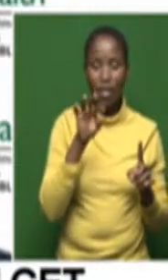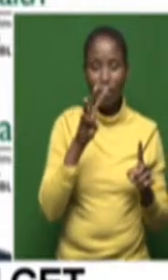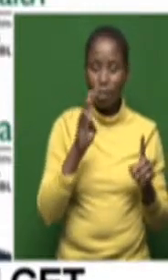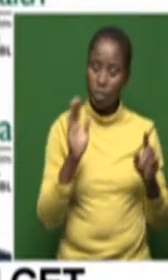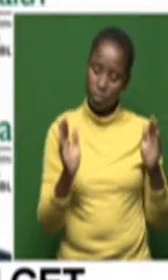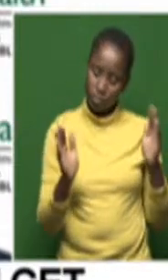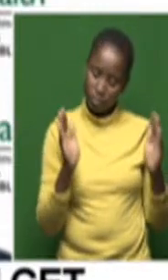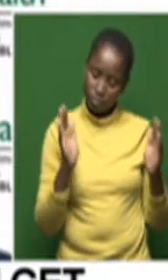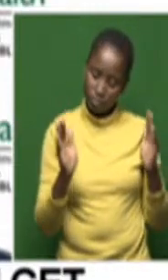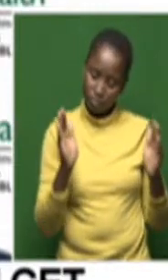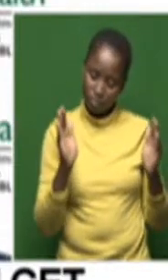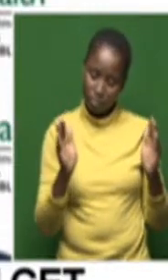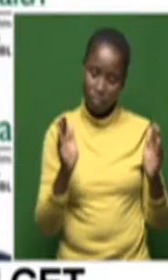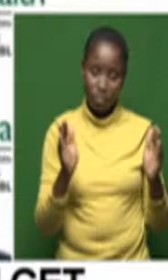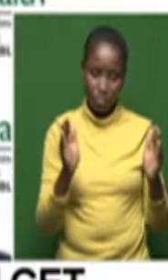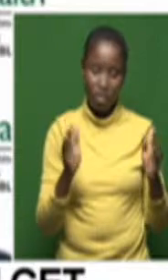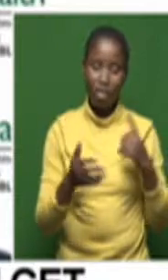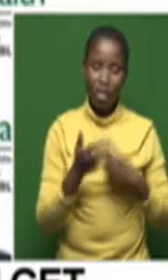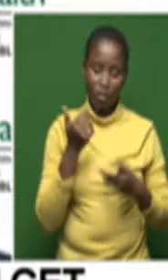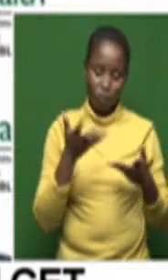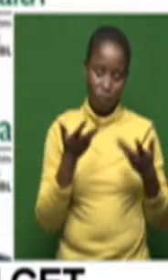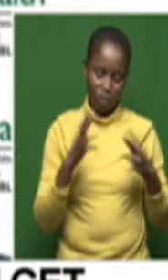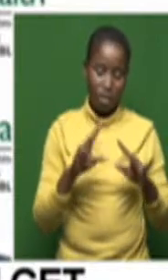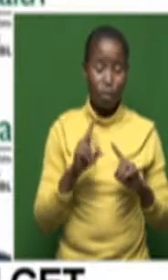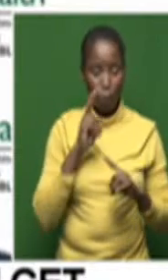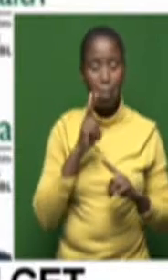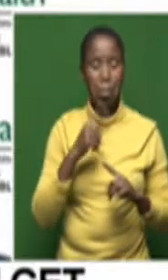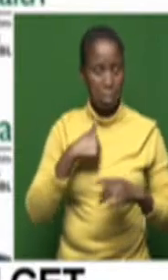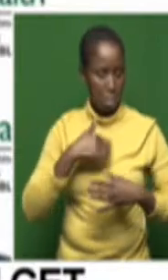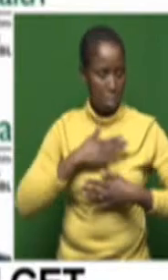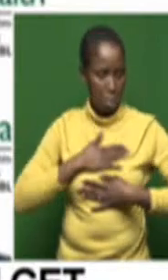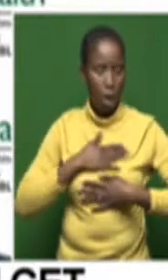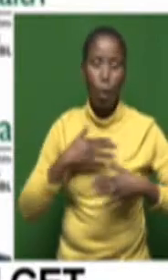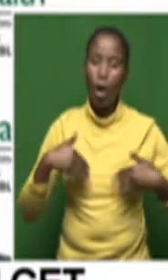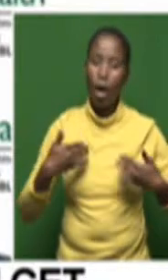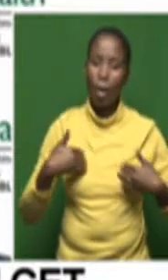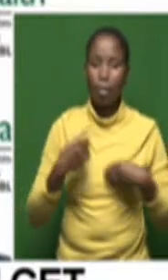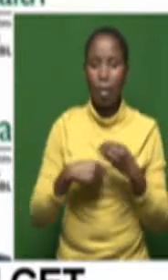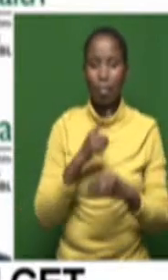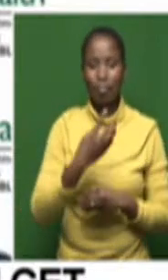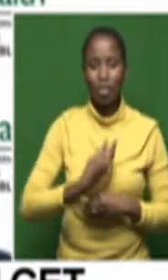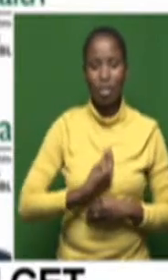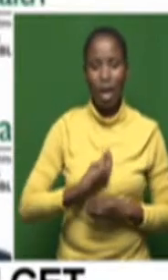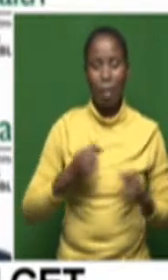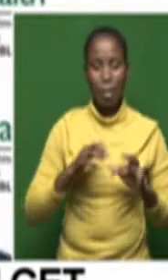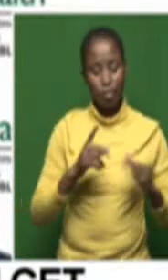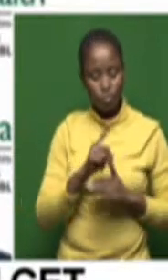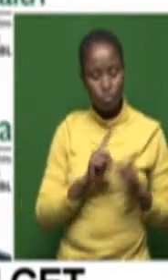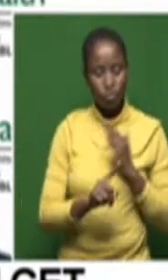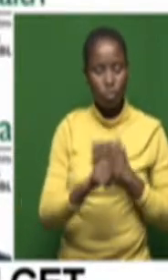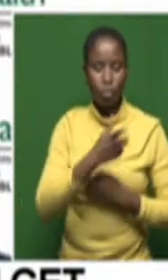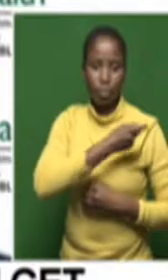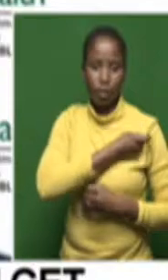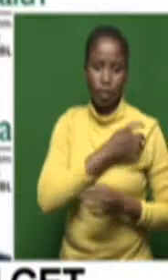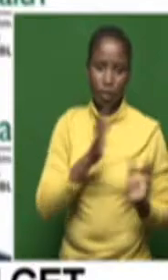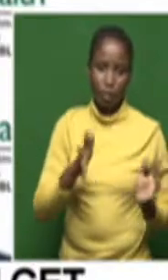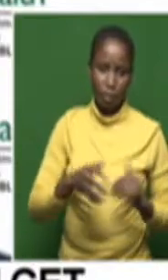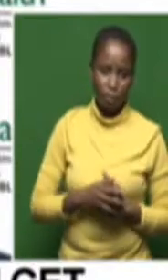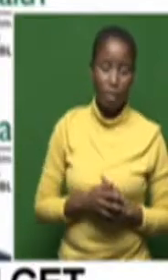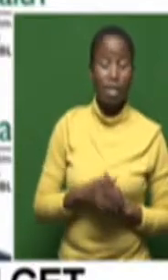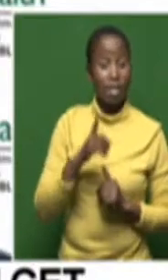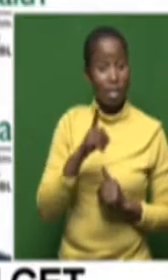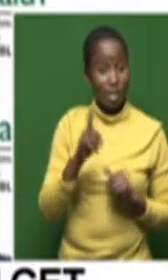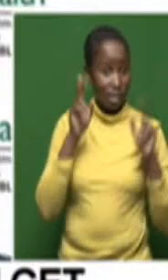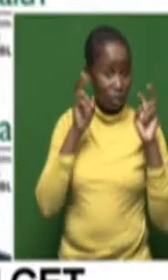very overwhelming response from our young people. In terms of the provincial share of this 18 to